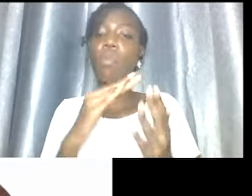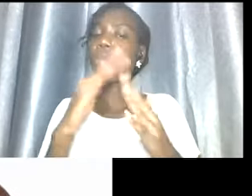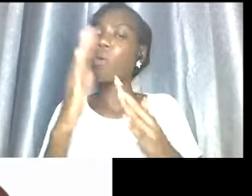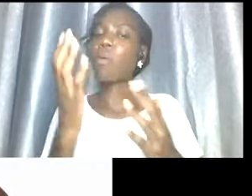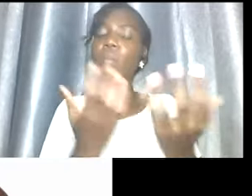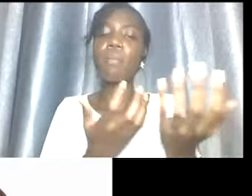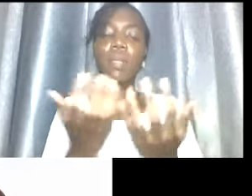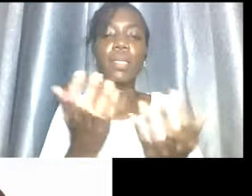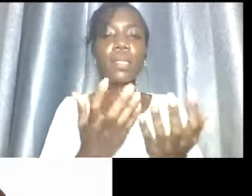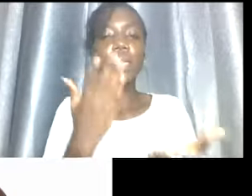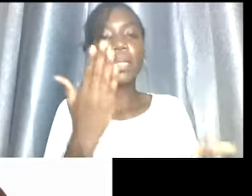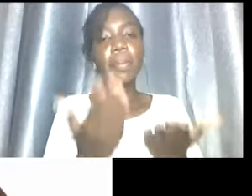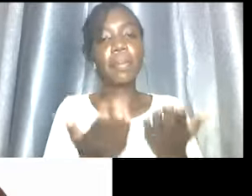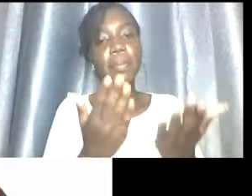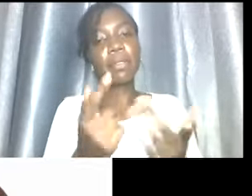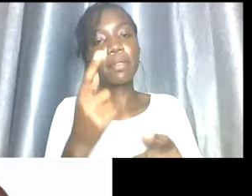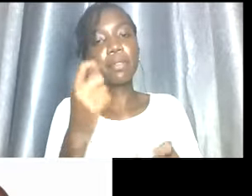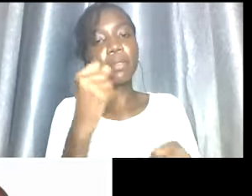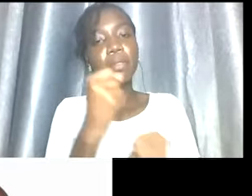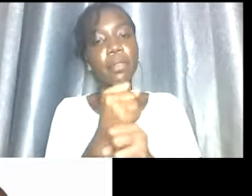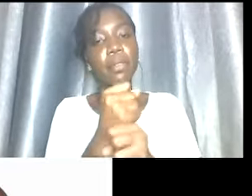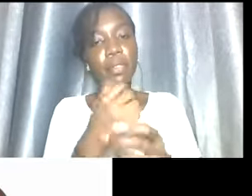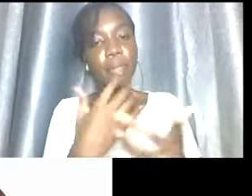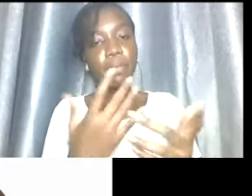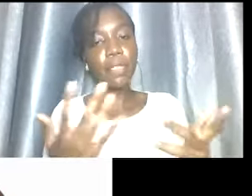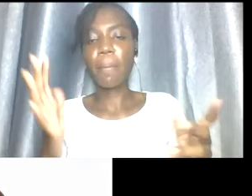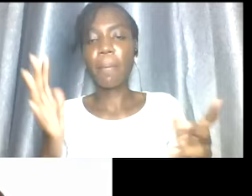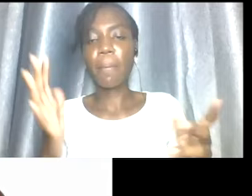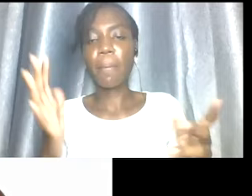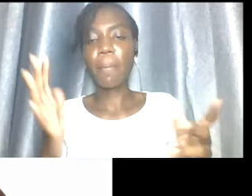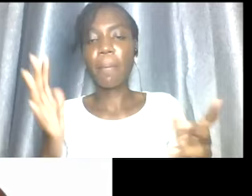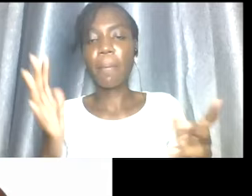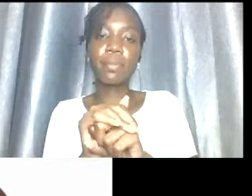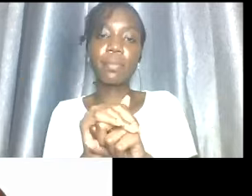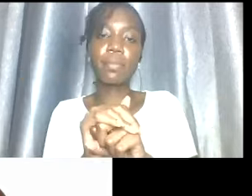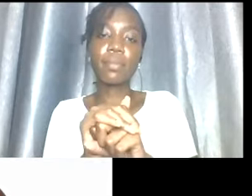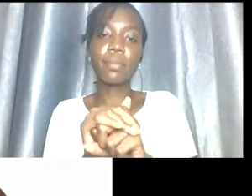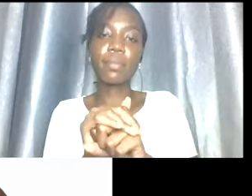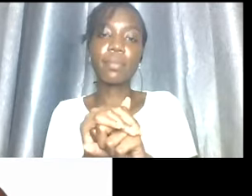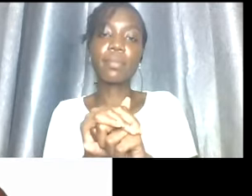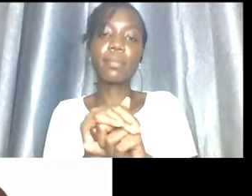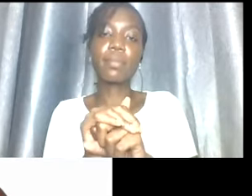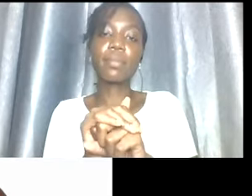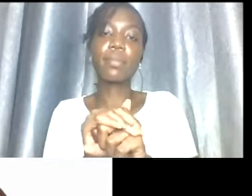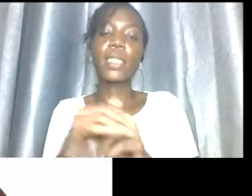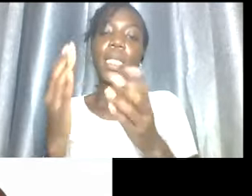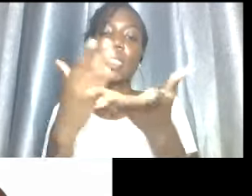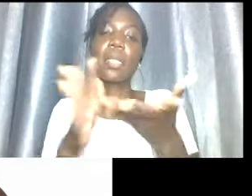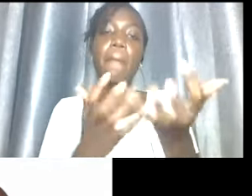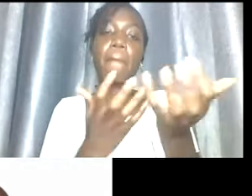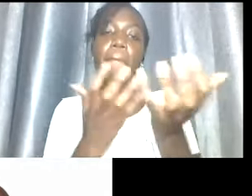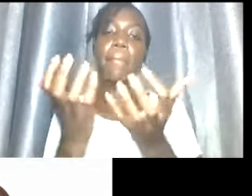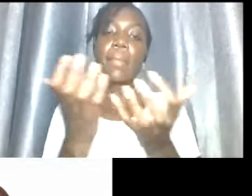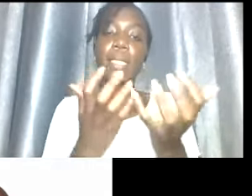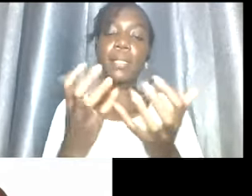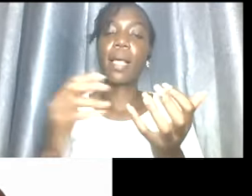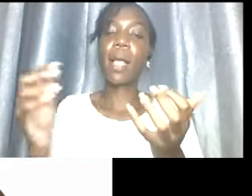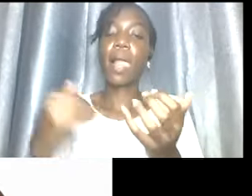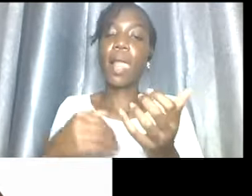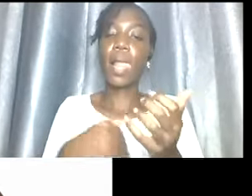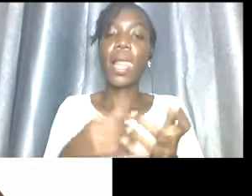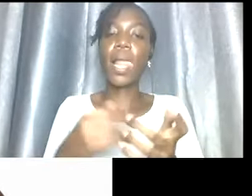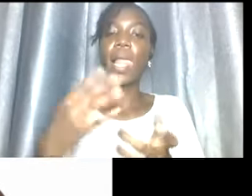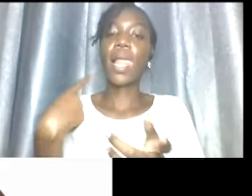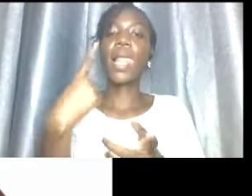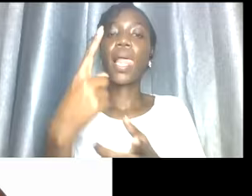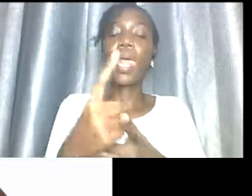be speaking too broadly when I say many, but businesses, some of the businesses that fail in the first 1 to 5